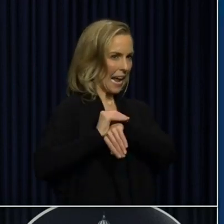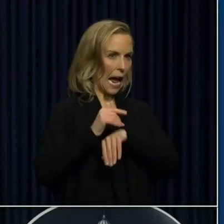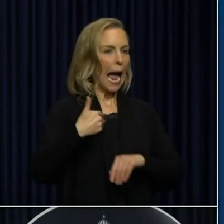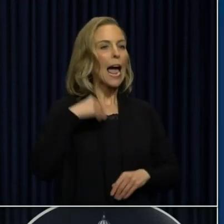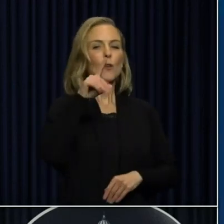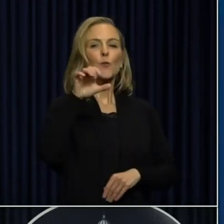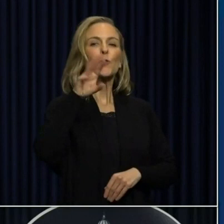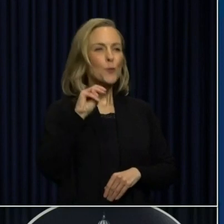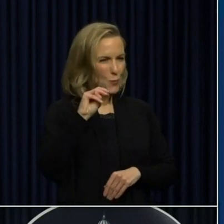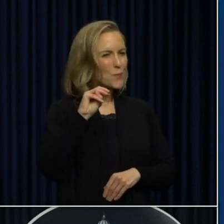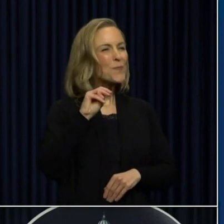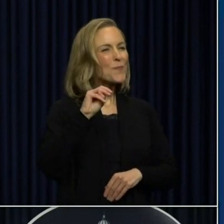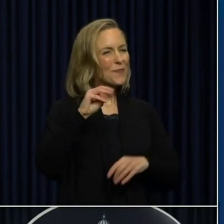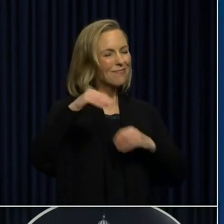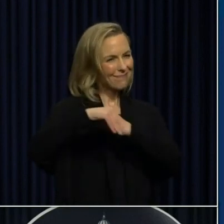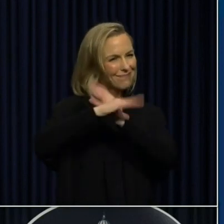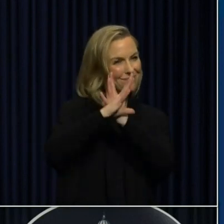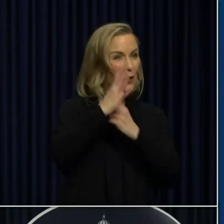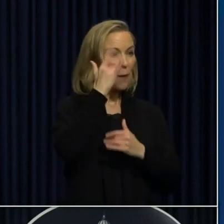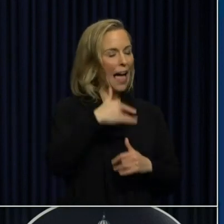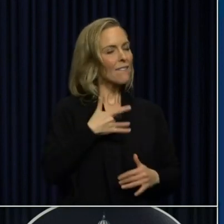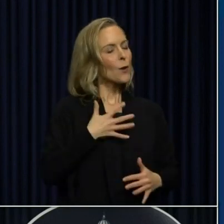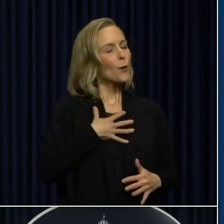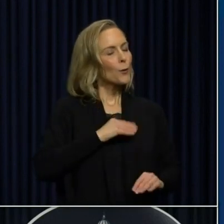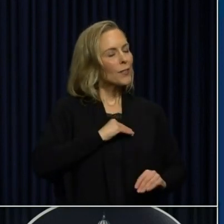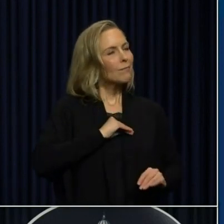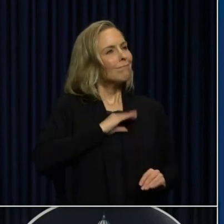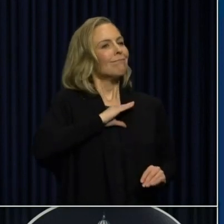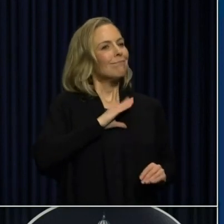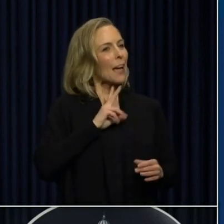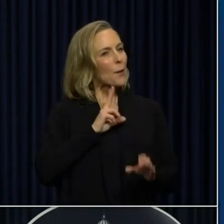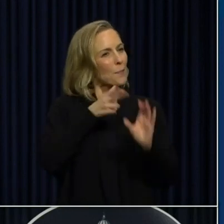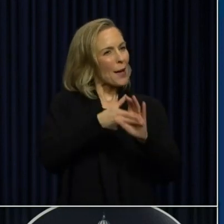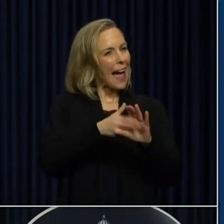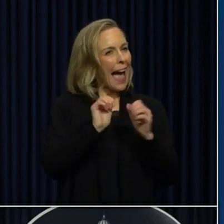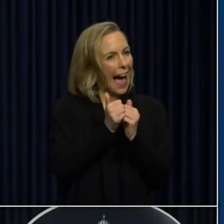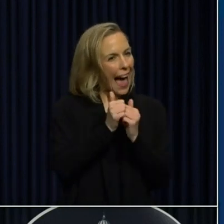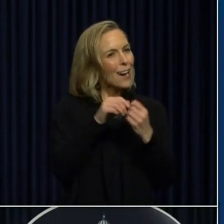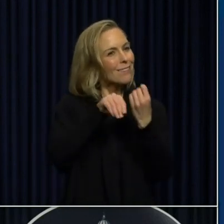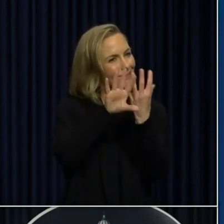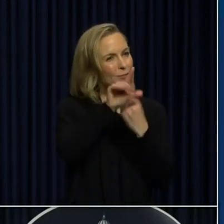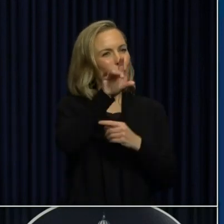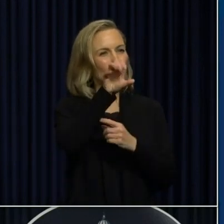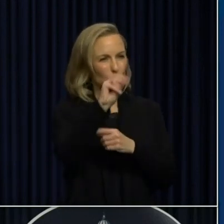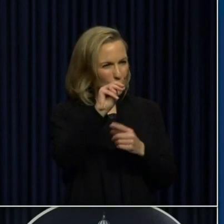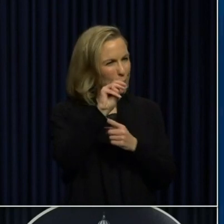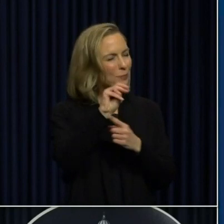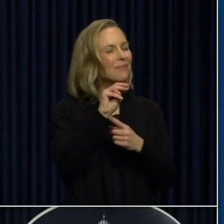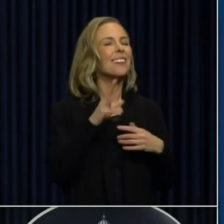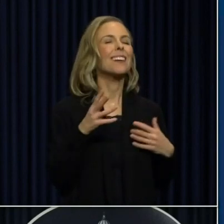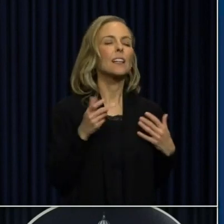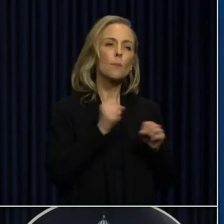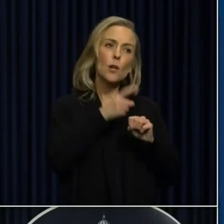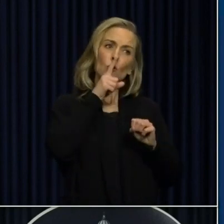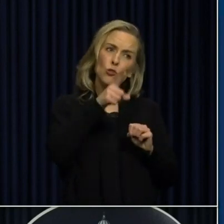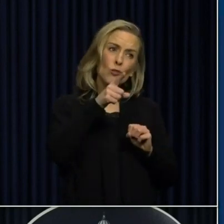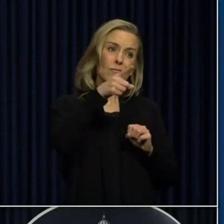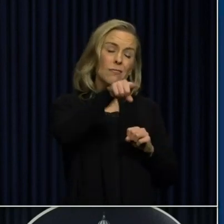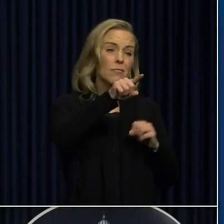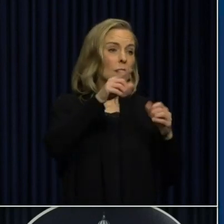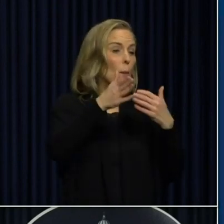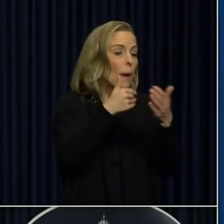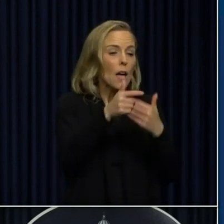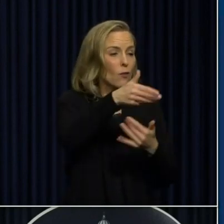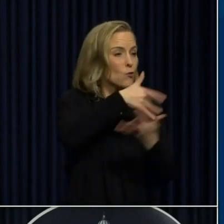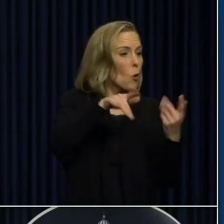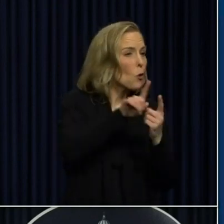feel better today because I participated in it. So just do what you need to do. Make sure that just